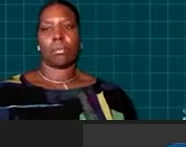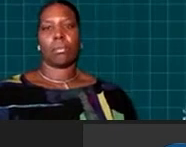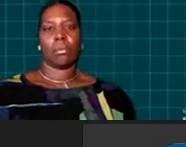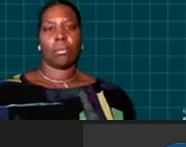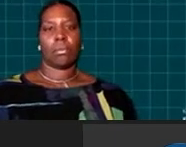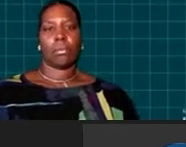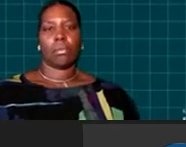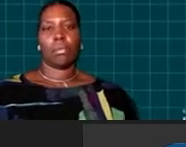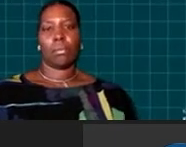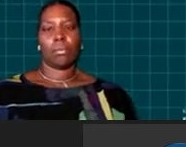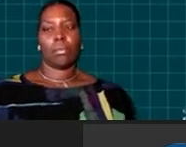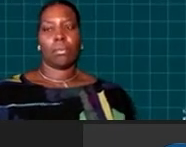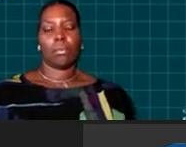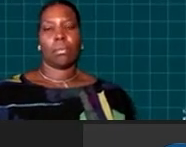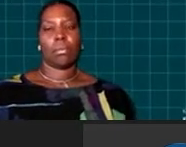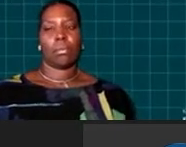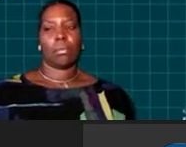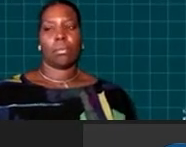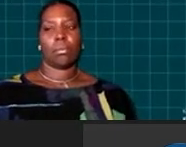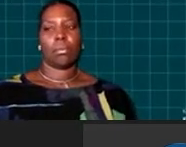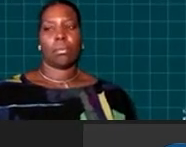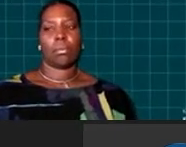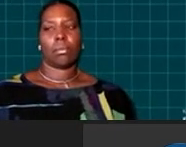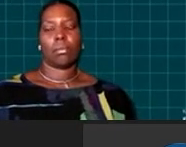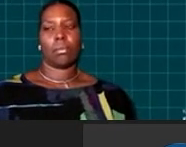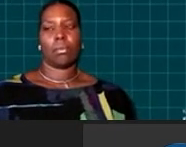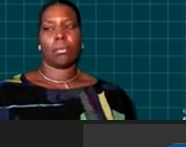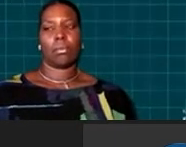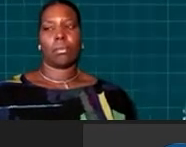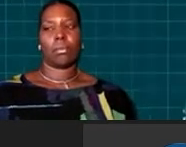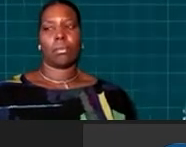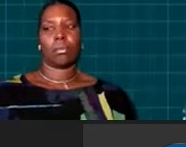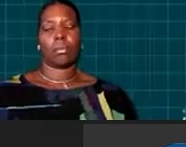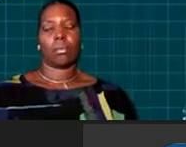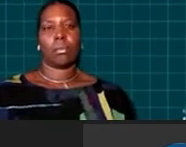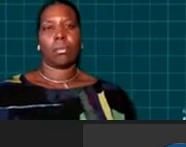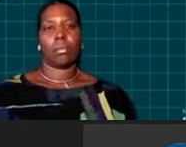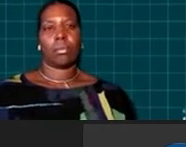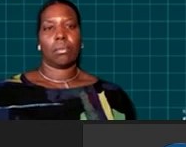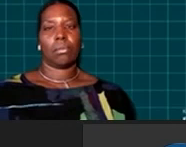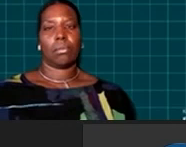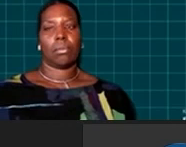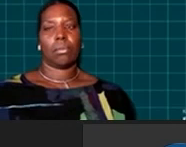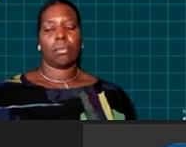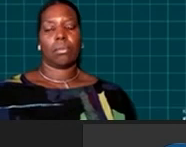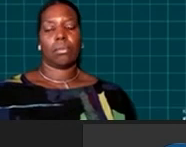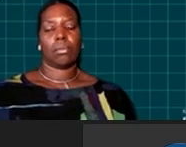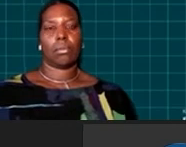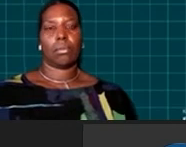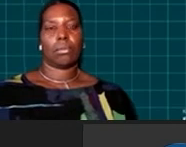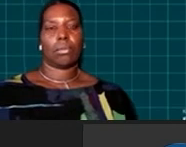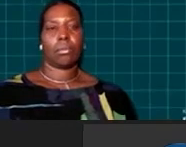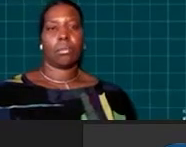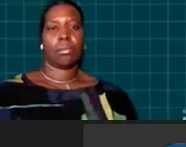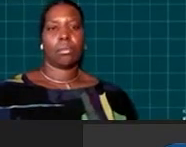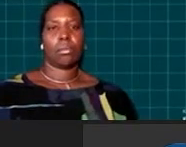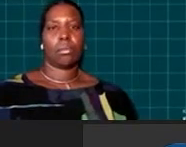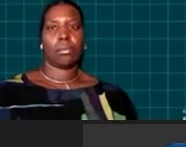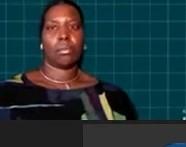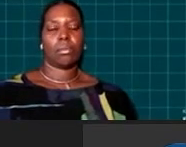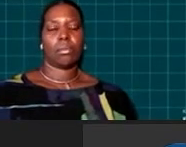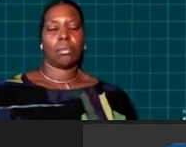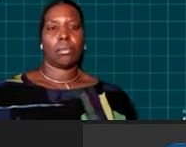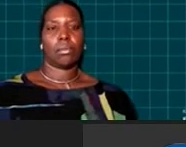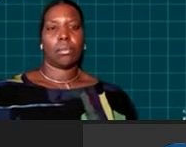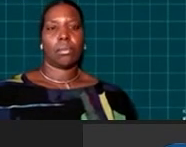through it and see. You can see here that they talk about, for example, if you want the special construction payment